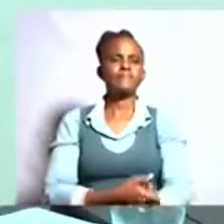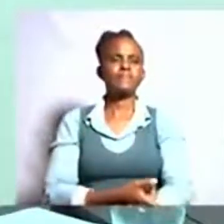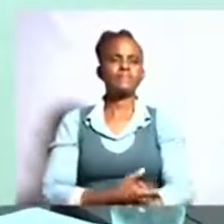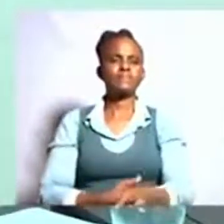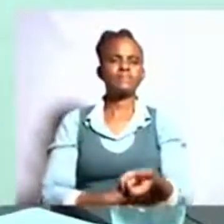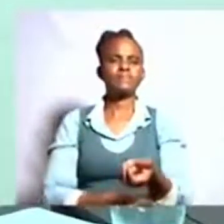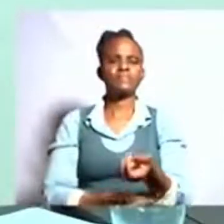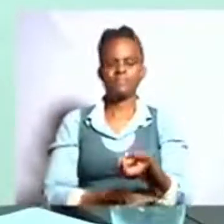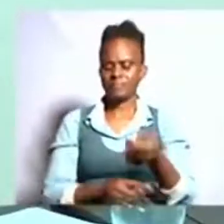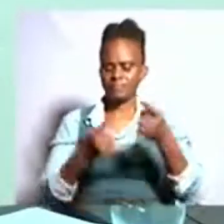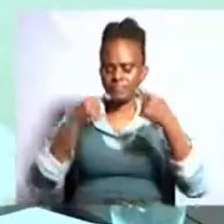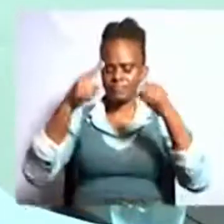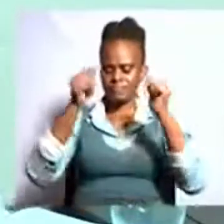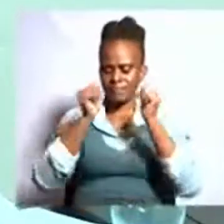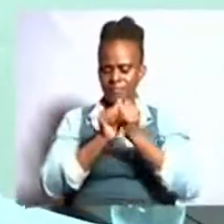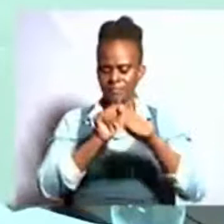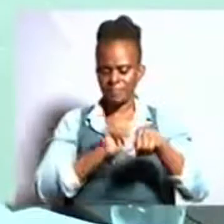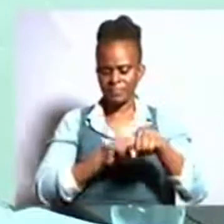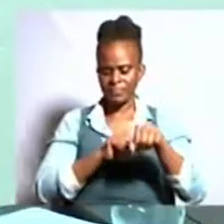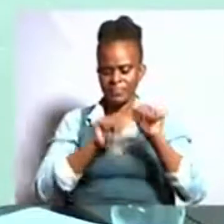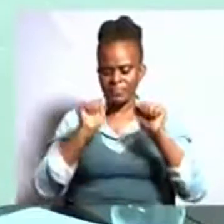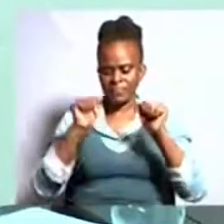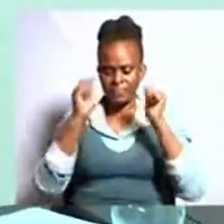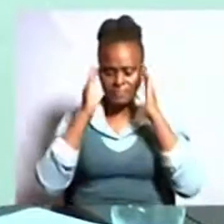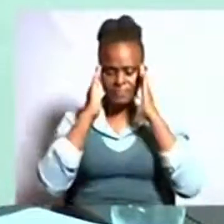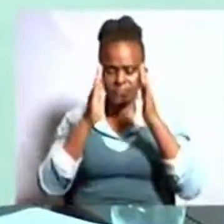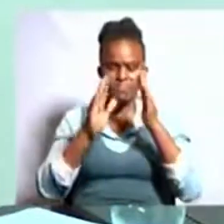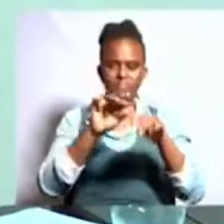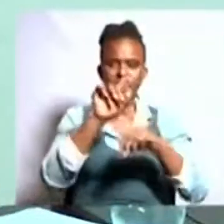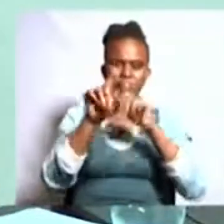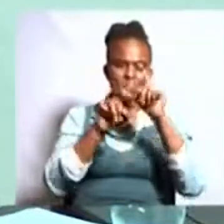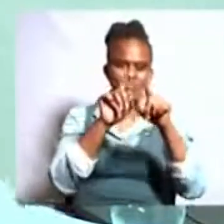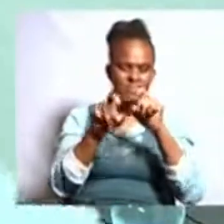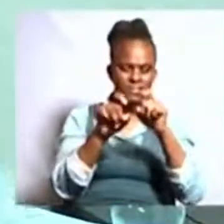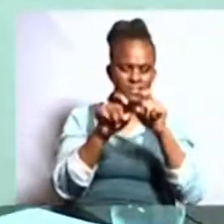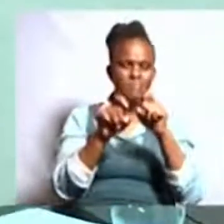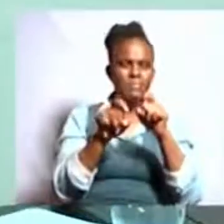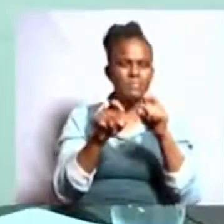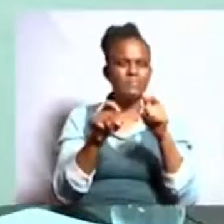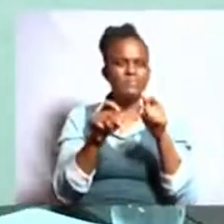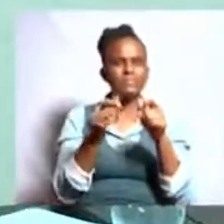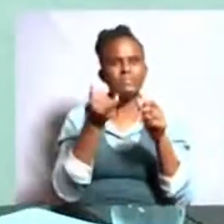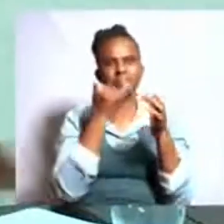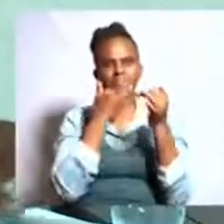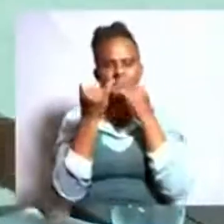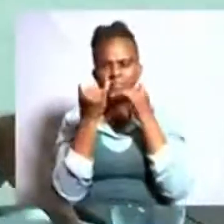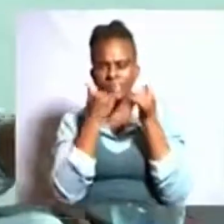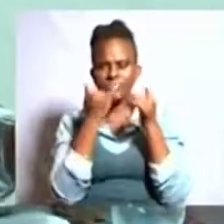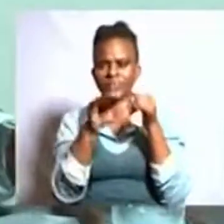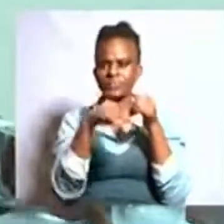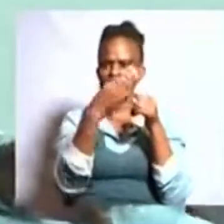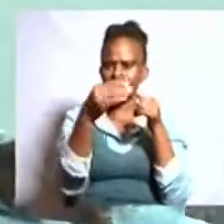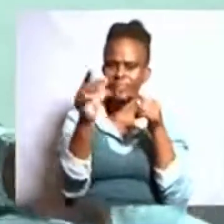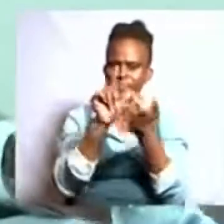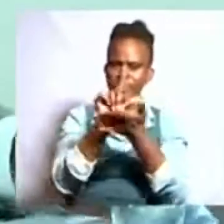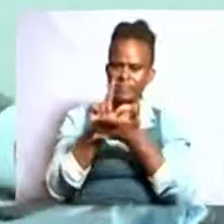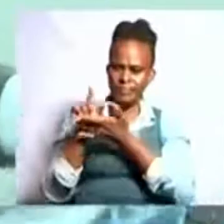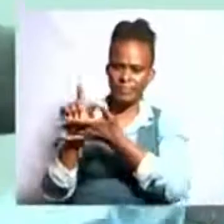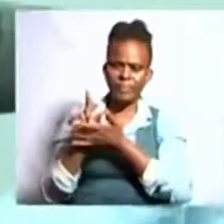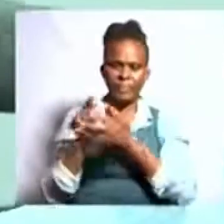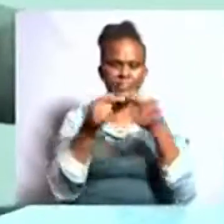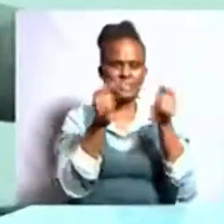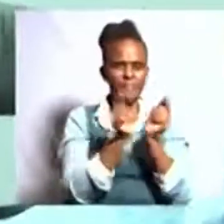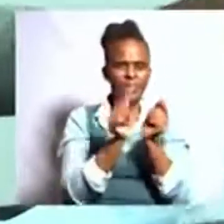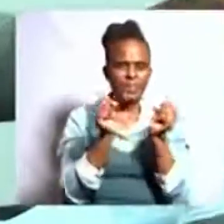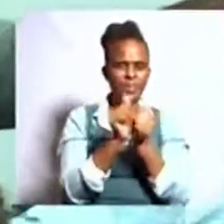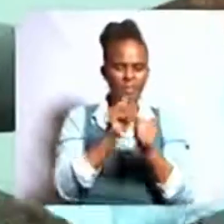the interest of progress, we can also attempt questions on irregular issuance of loans to groups with members